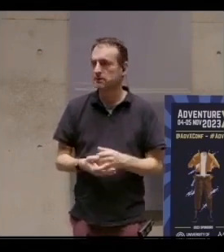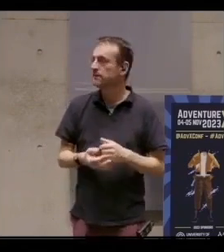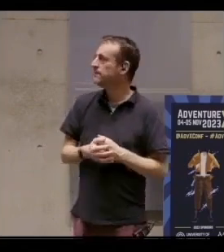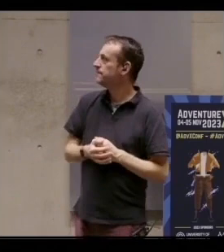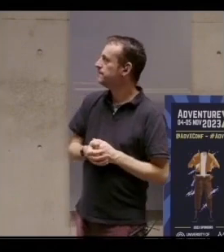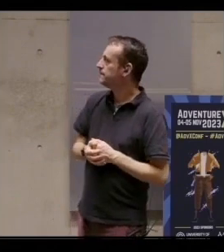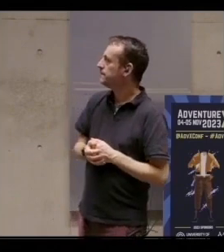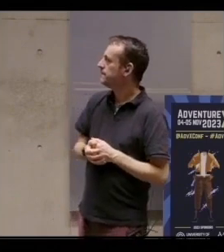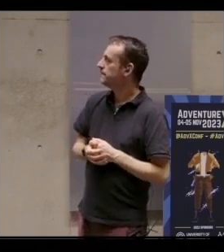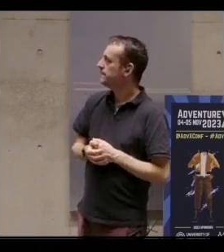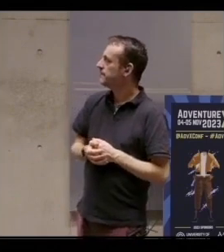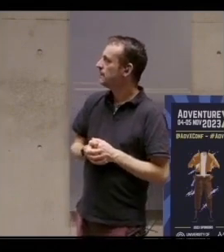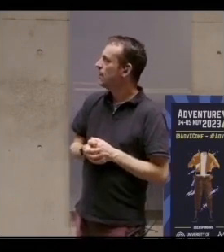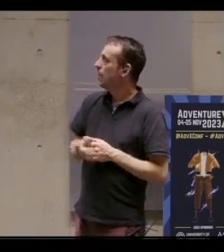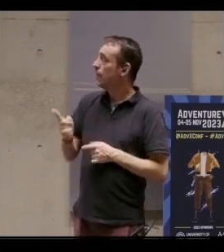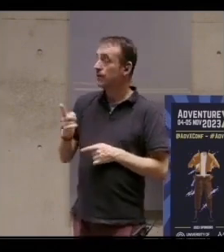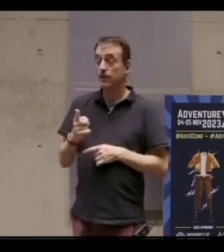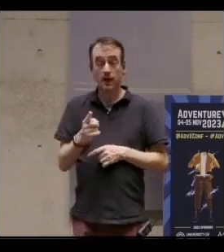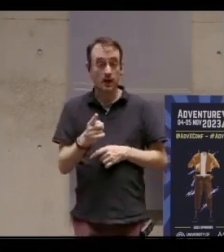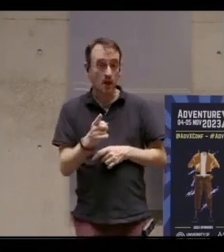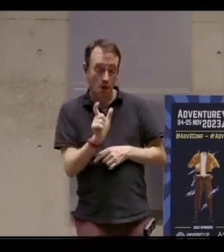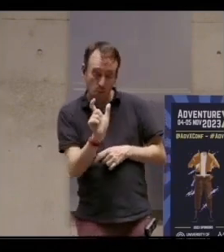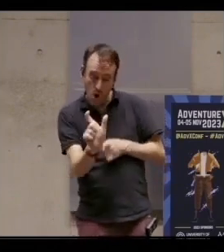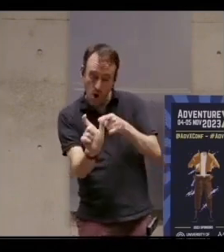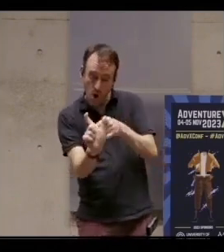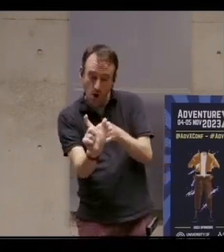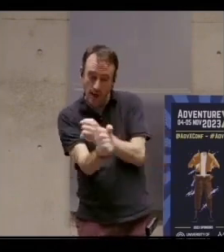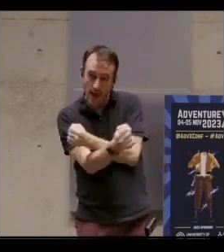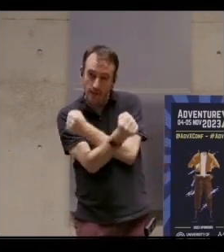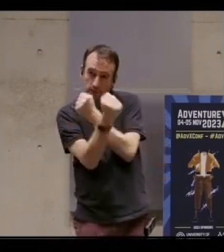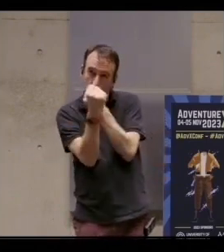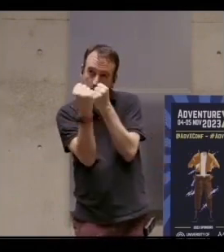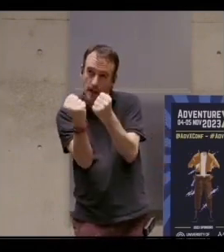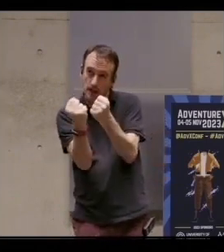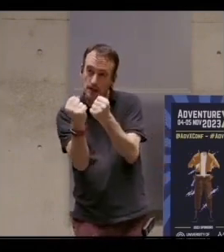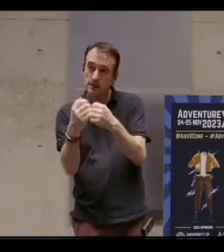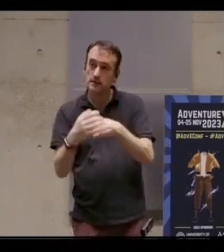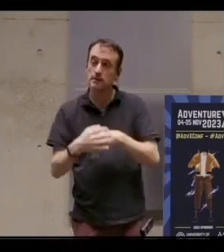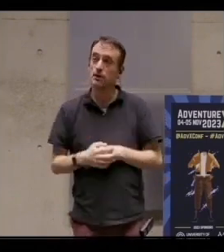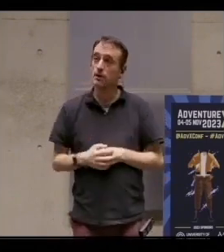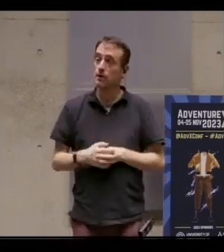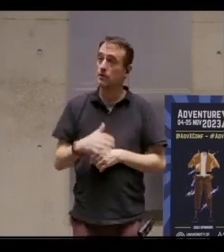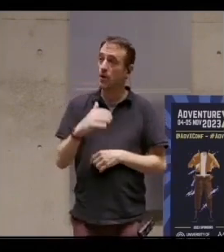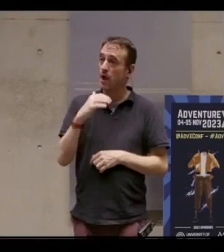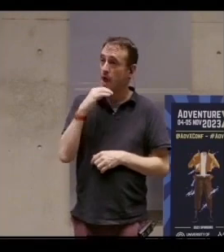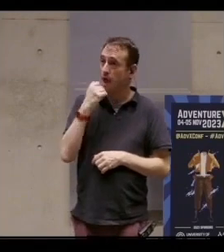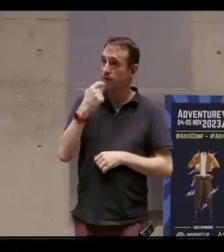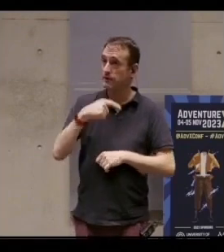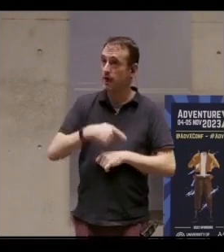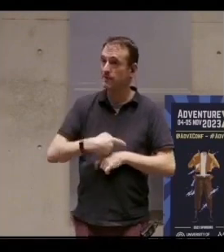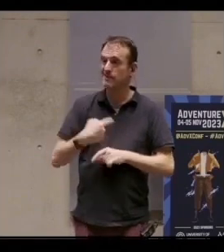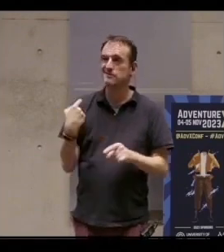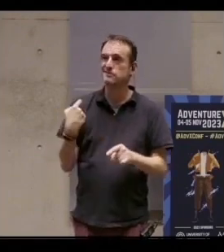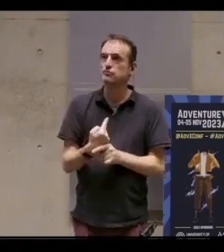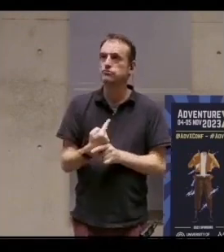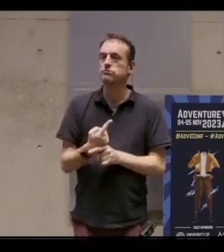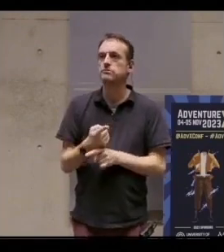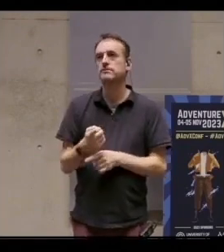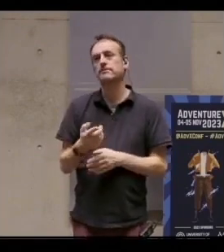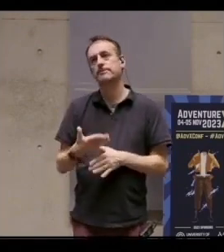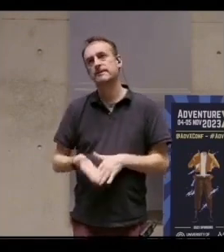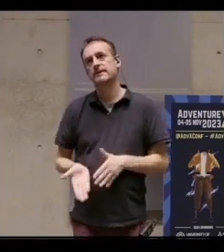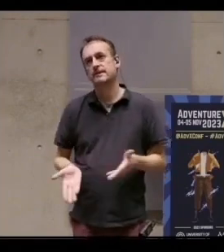calm. Emphasizing this word instead of that one is a really useful thing because it's a note that still lets the actor play around